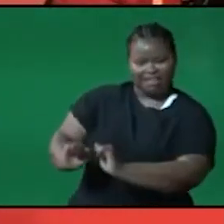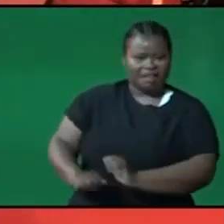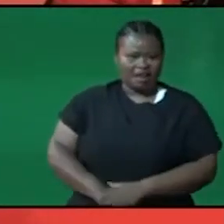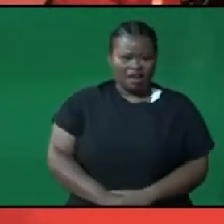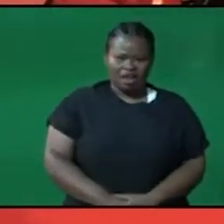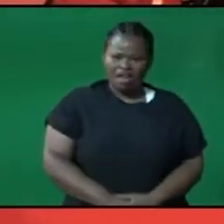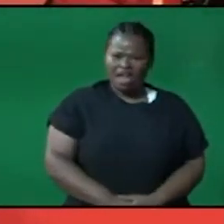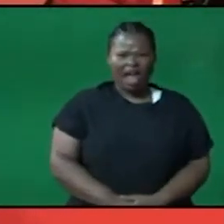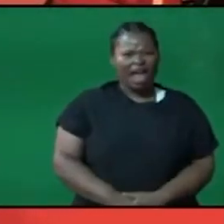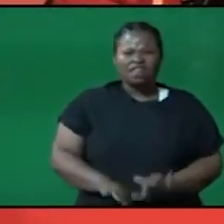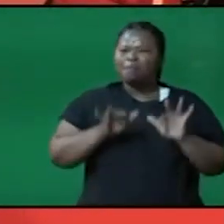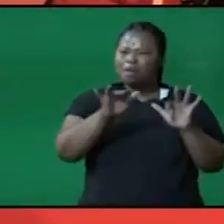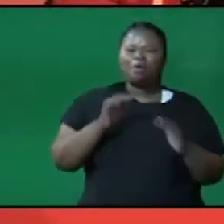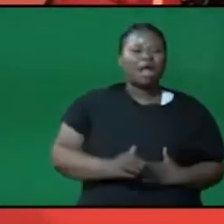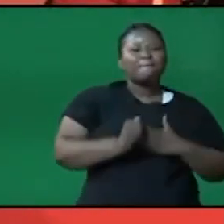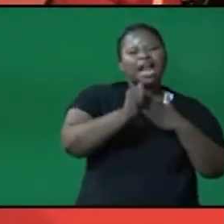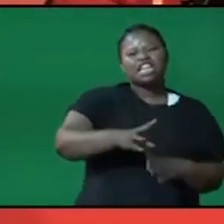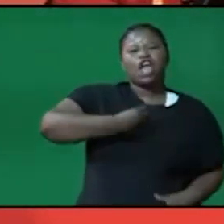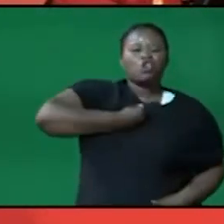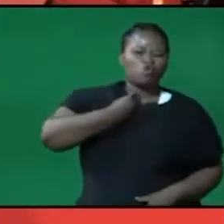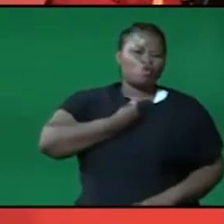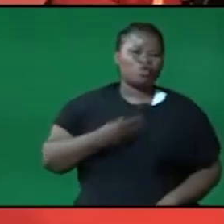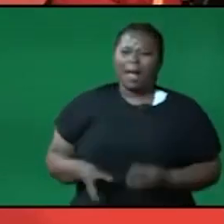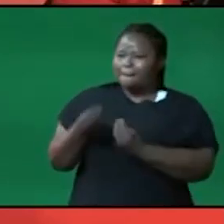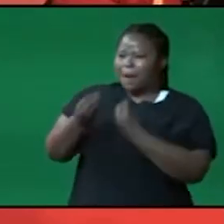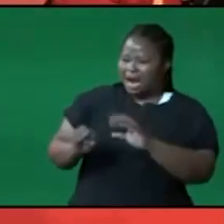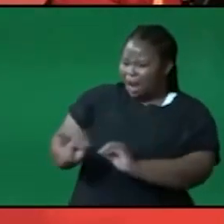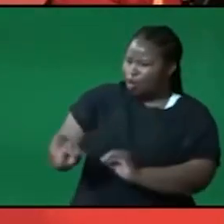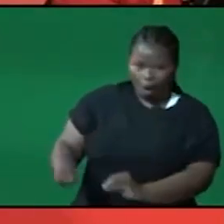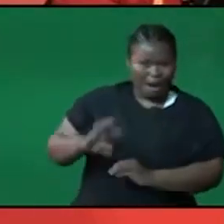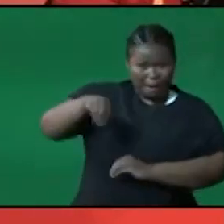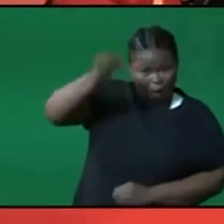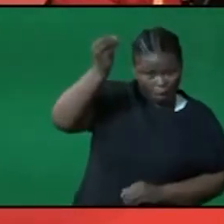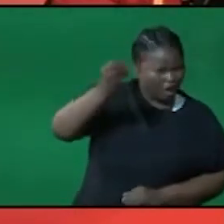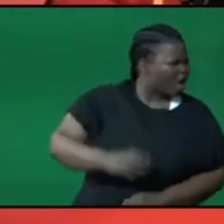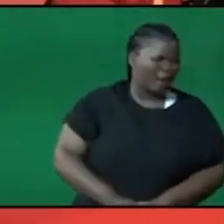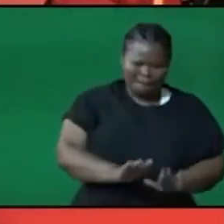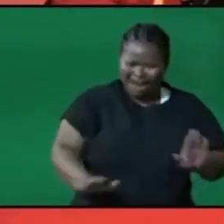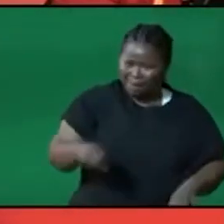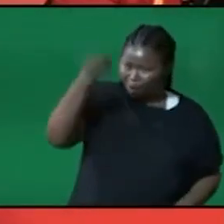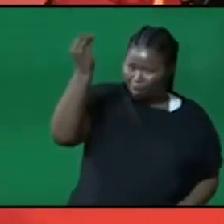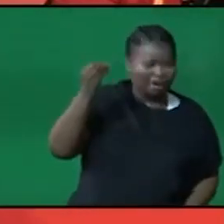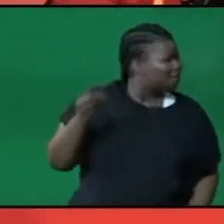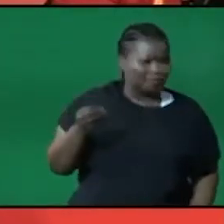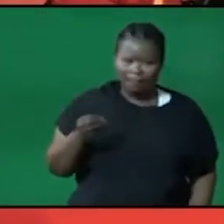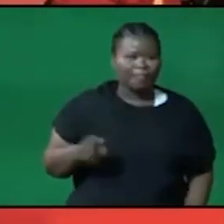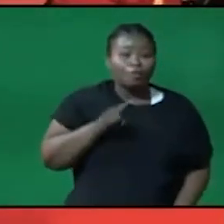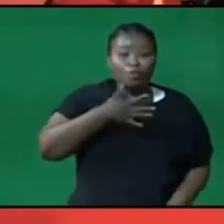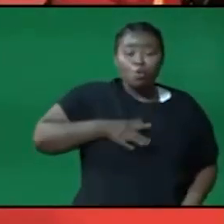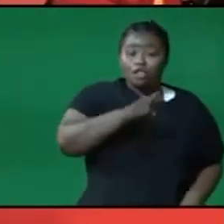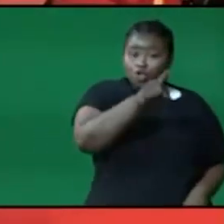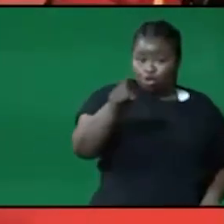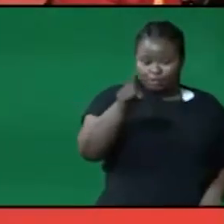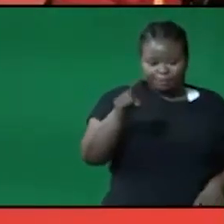To alaba tomo barbali daba youth mo baba inalaba na baba rolo. So we want you